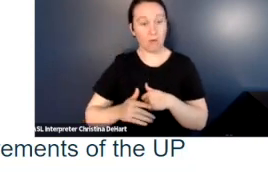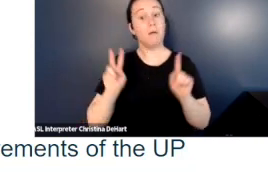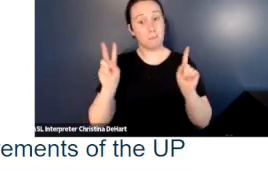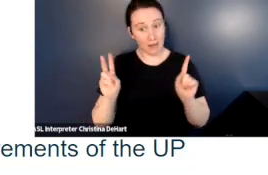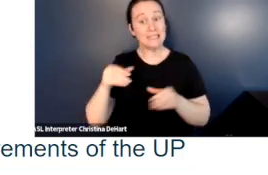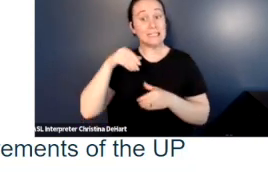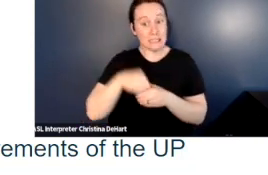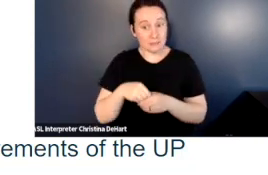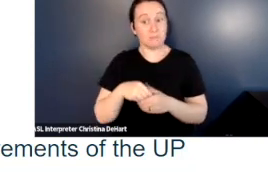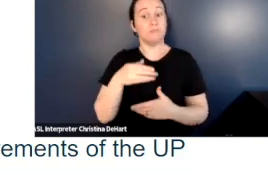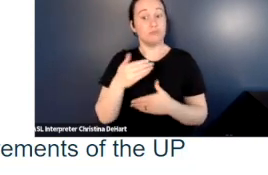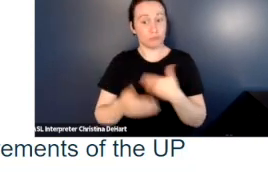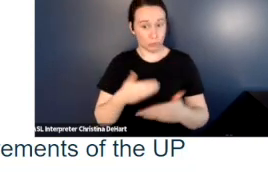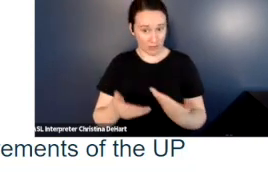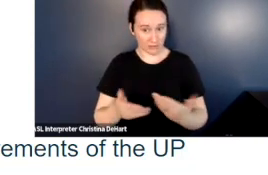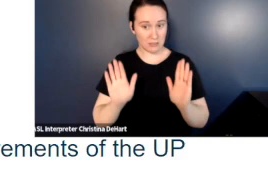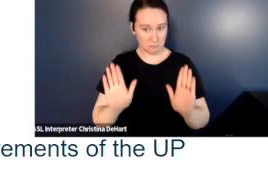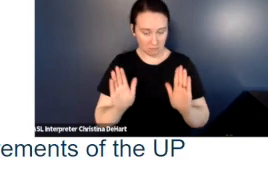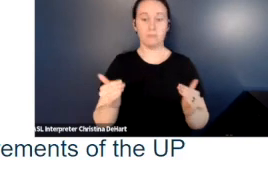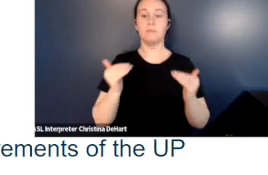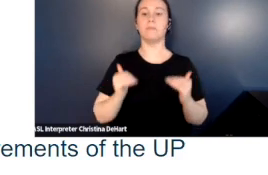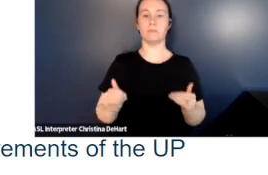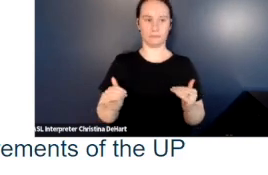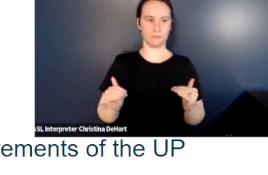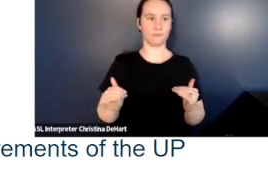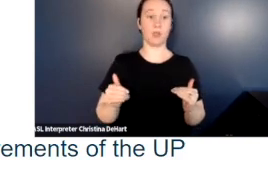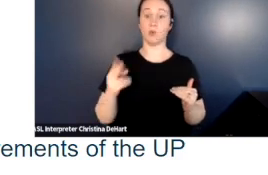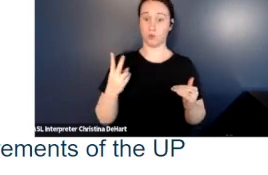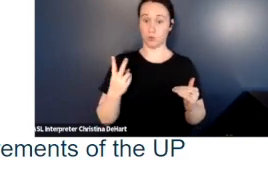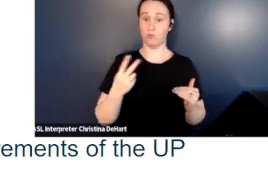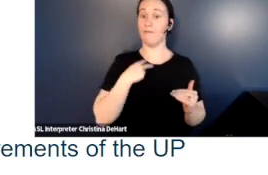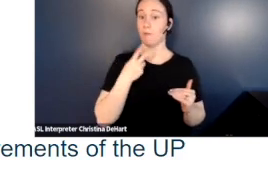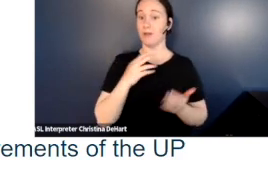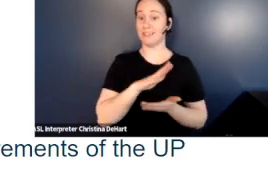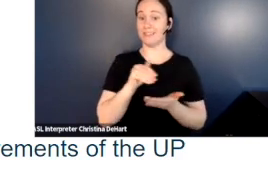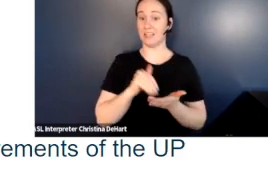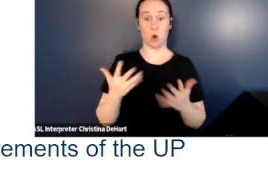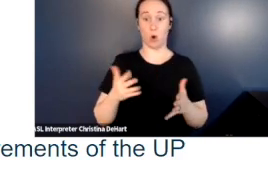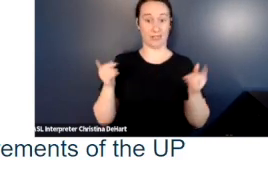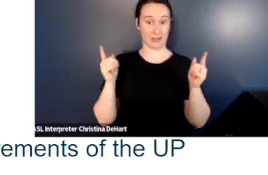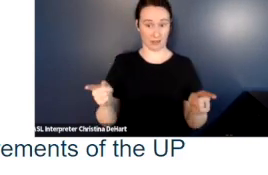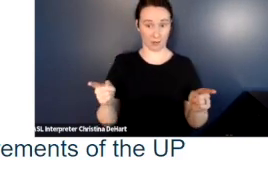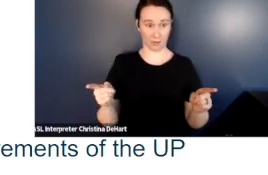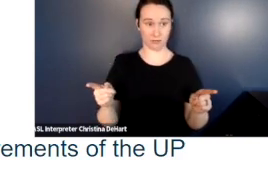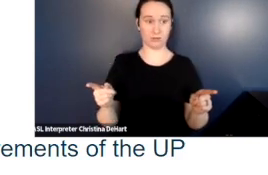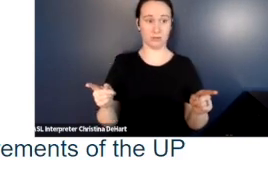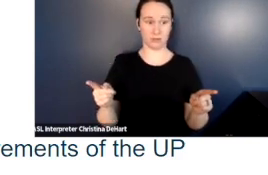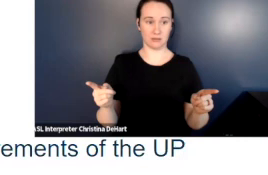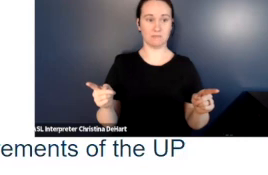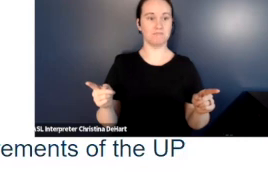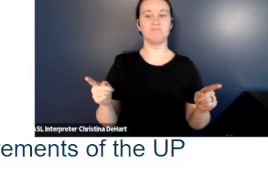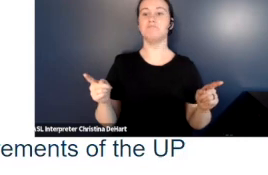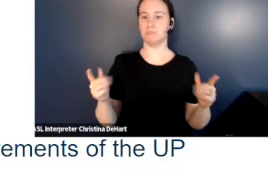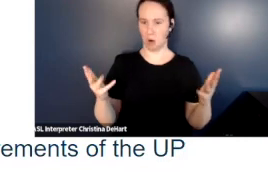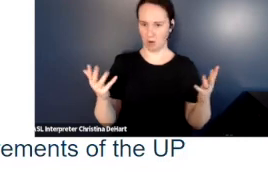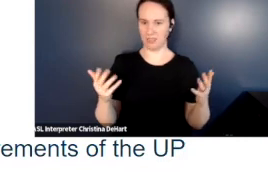production environment. The 2 voice centers that were already there are using that production